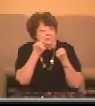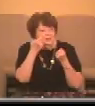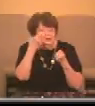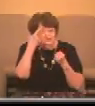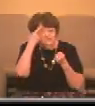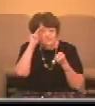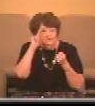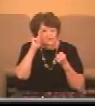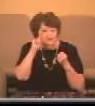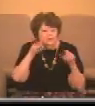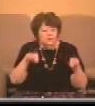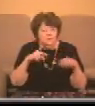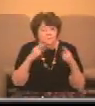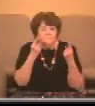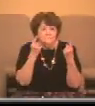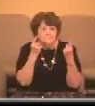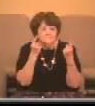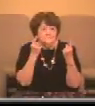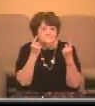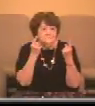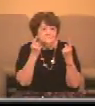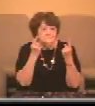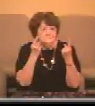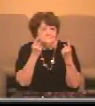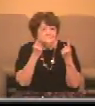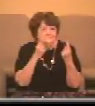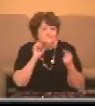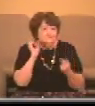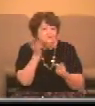healing, for prosperity.